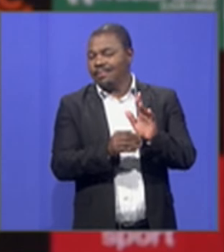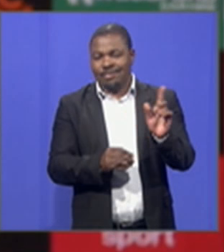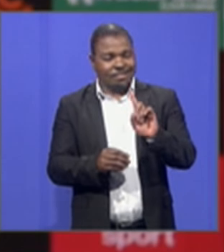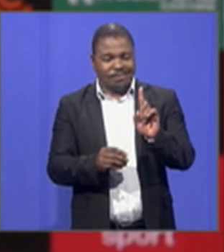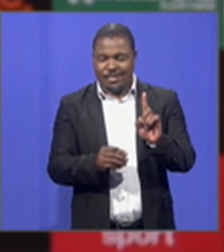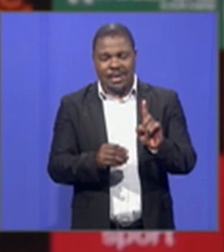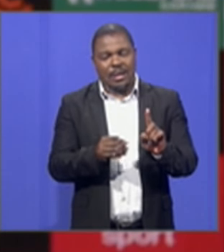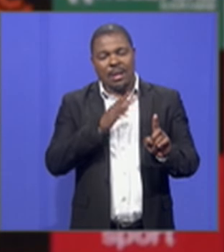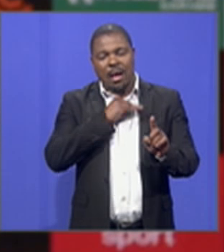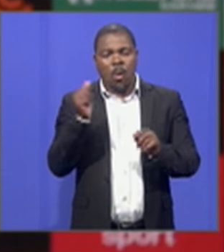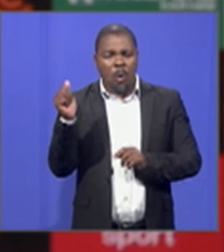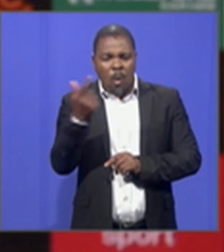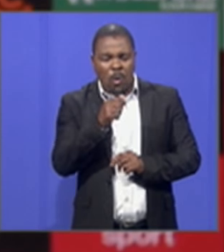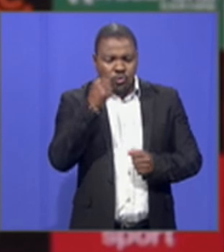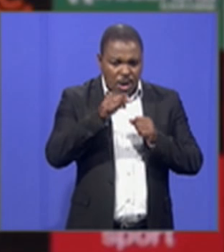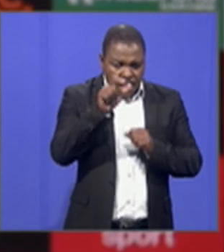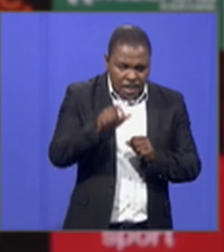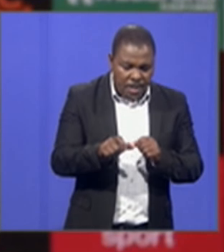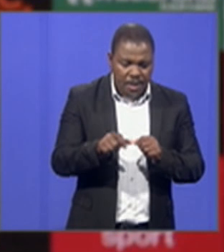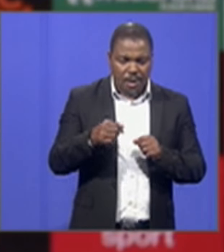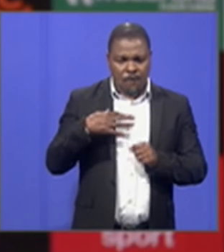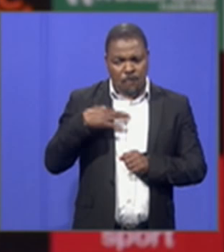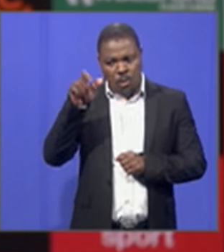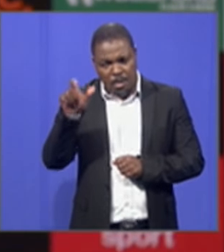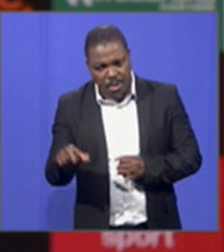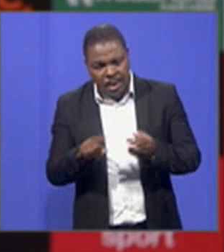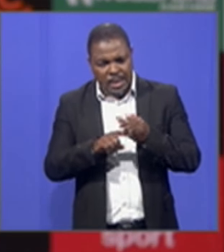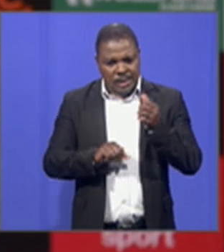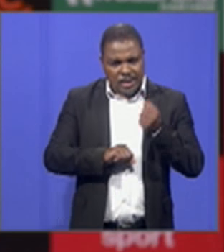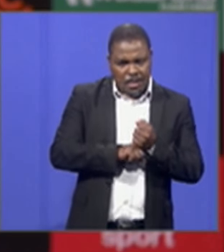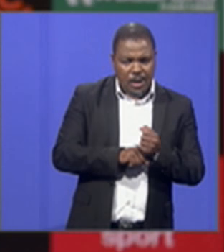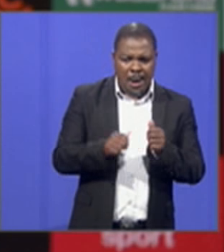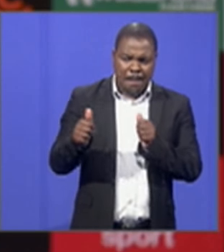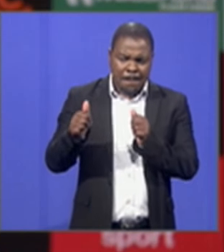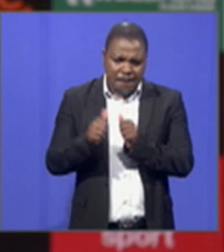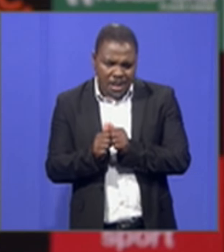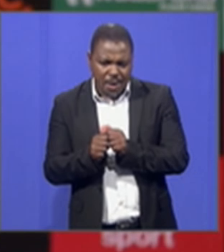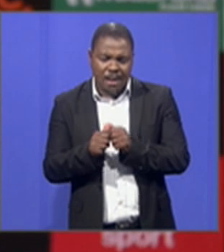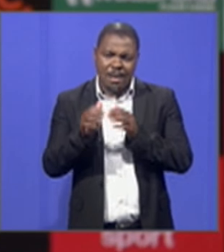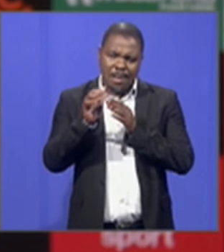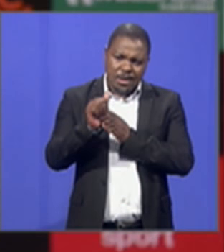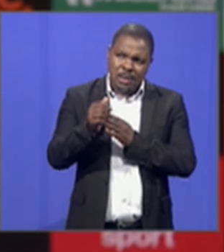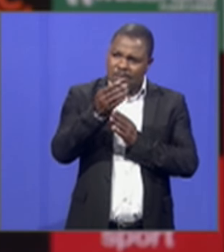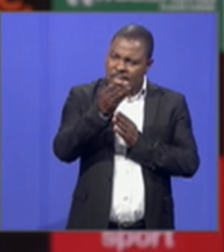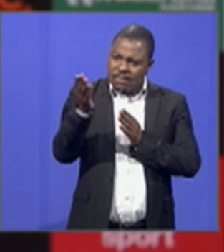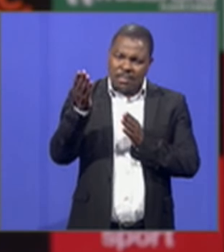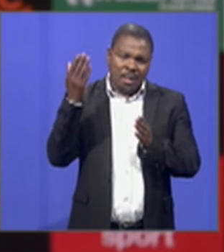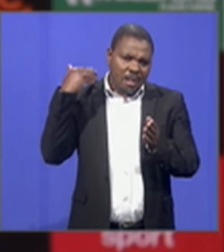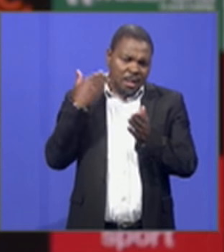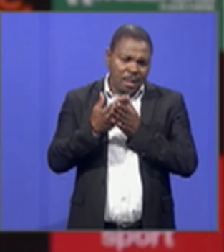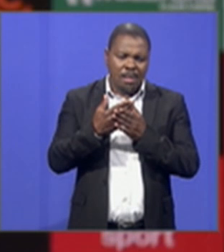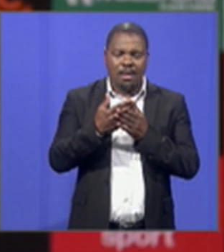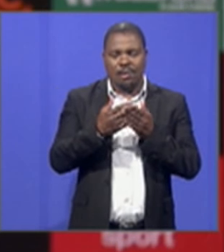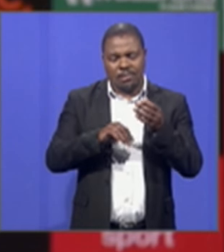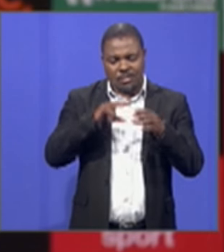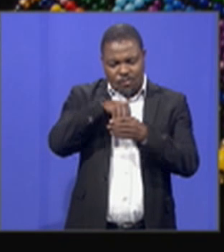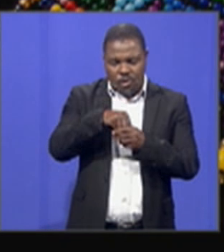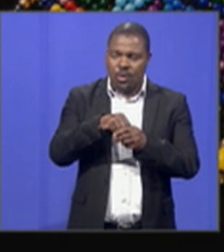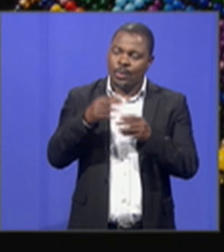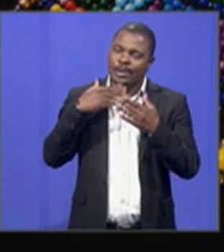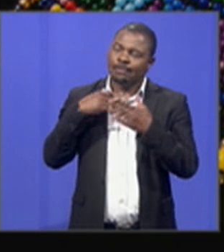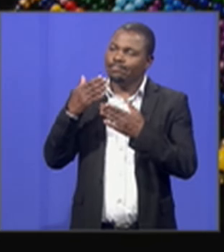honoring every runner, every volunteer, every supporter, every partner, and every leader who has carried this race forwards across the